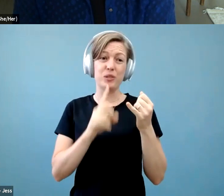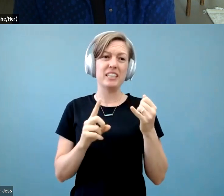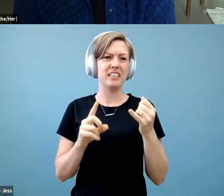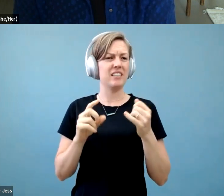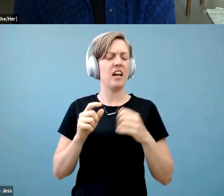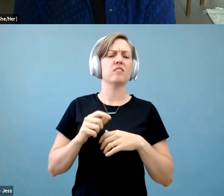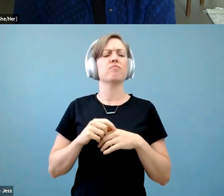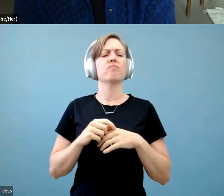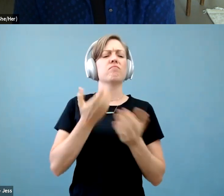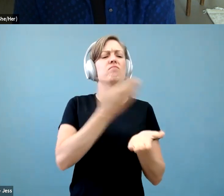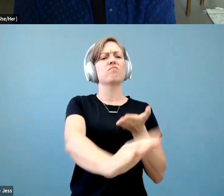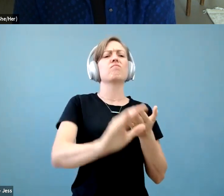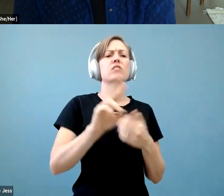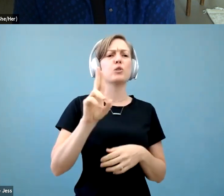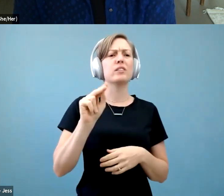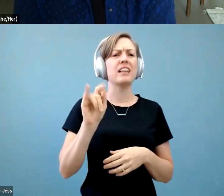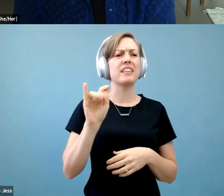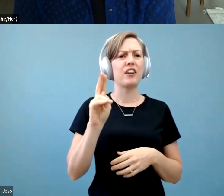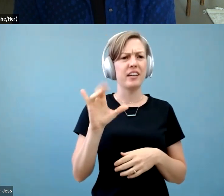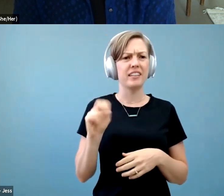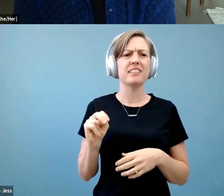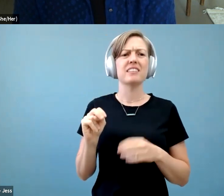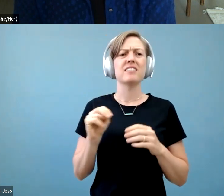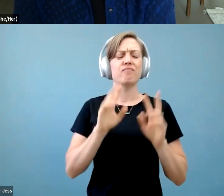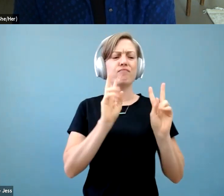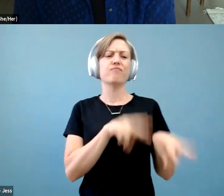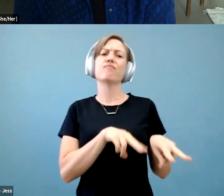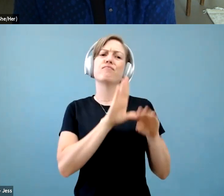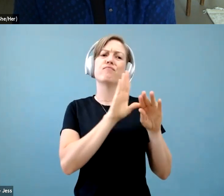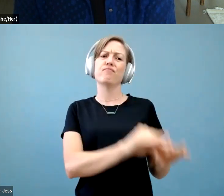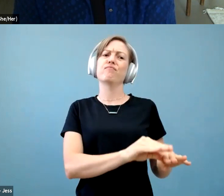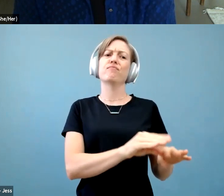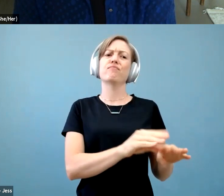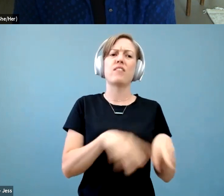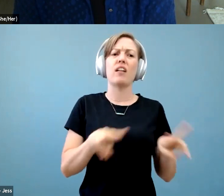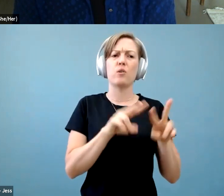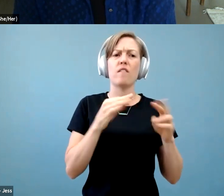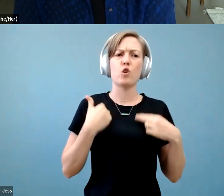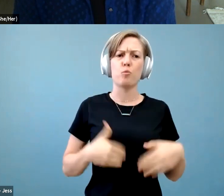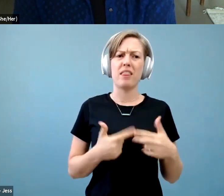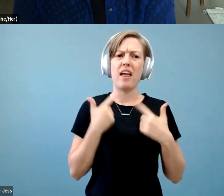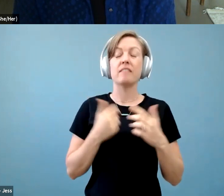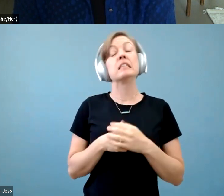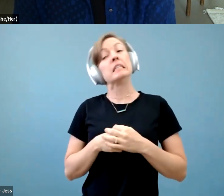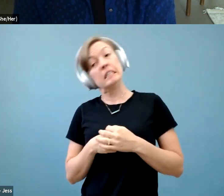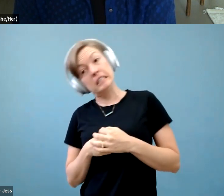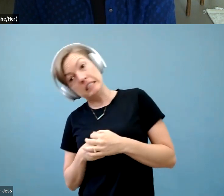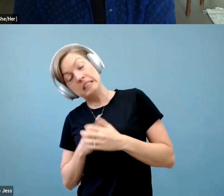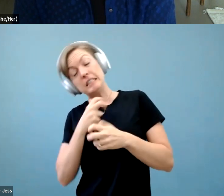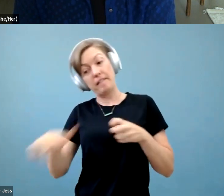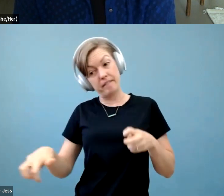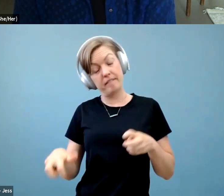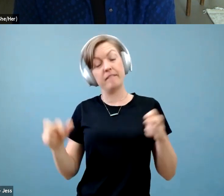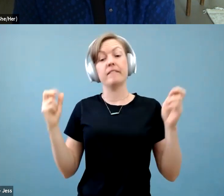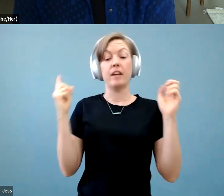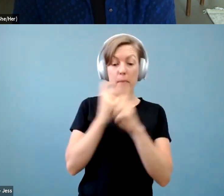utilitarian valuation of human life. The stuff is really tricky. It is really complicated, but I want to